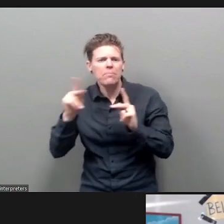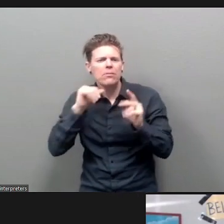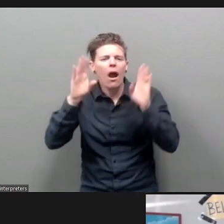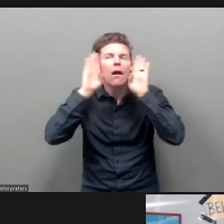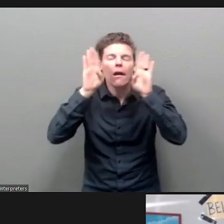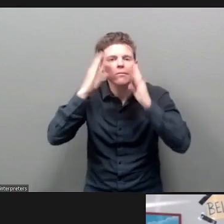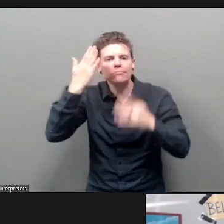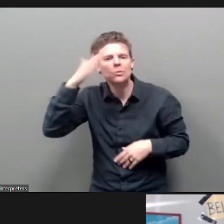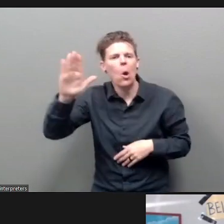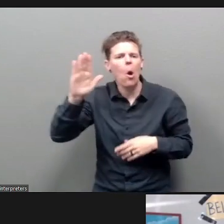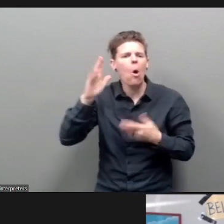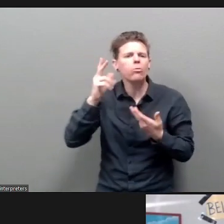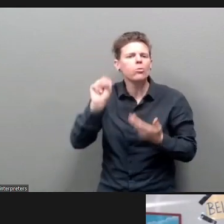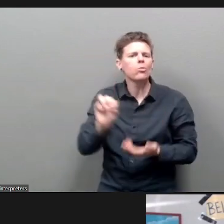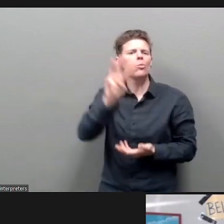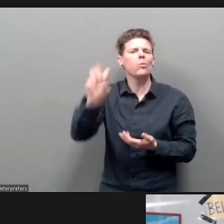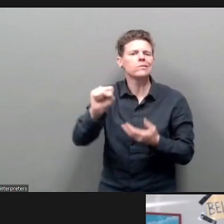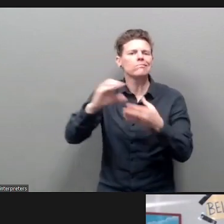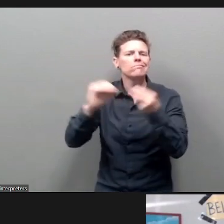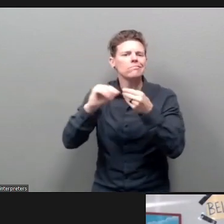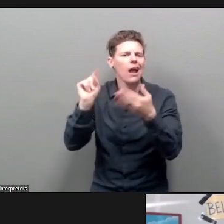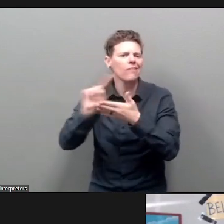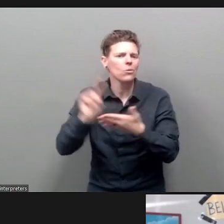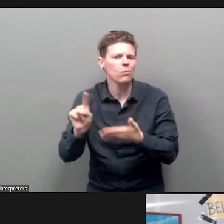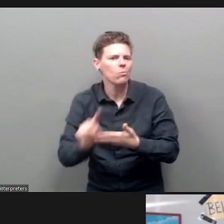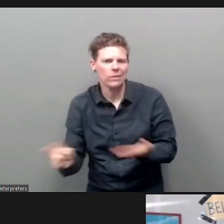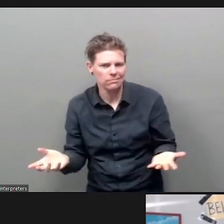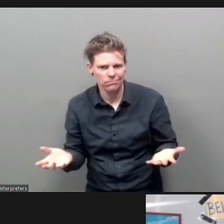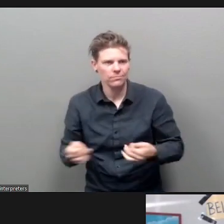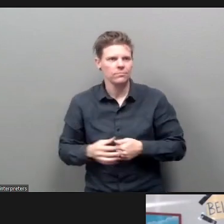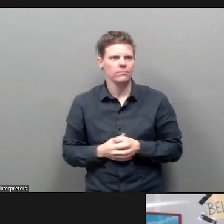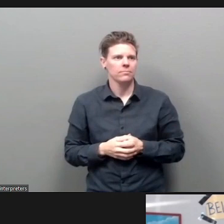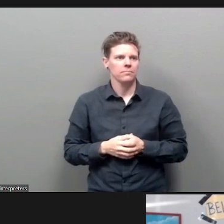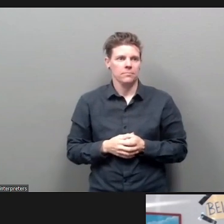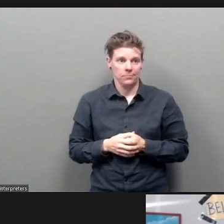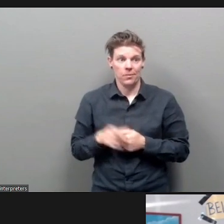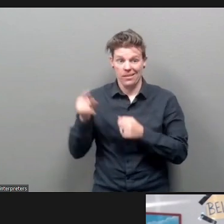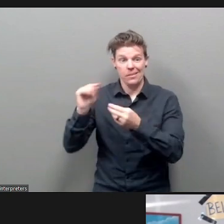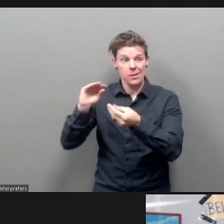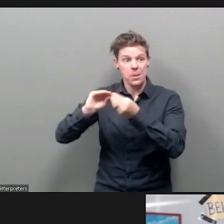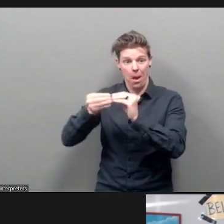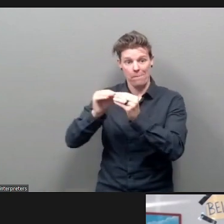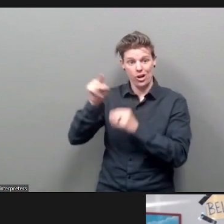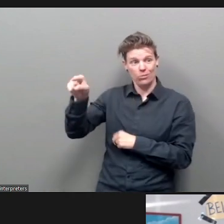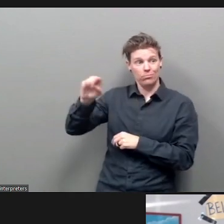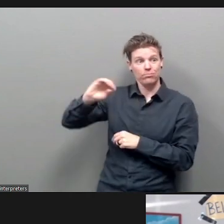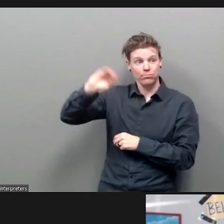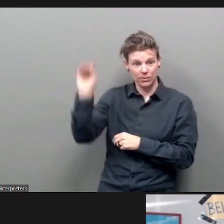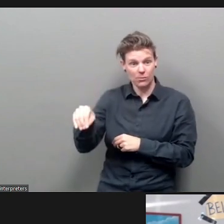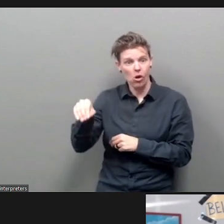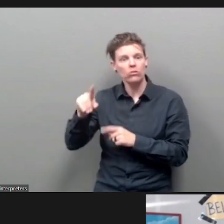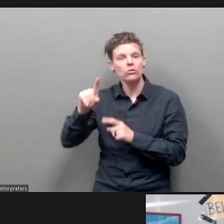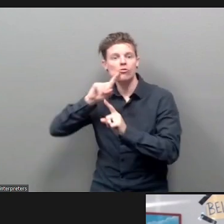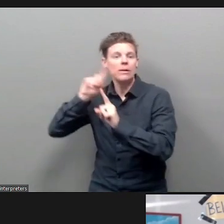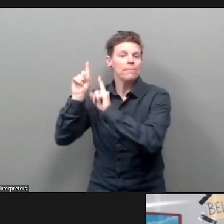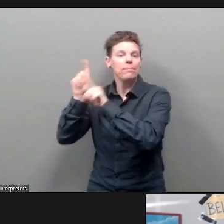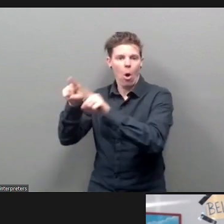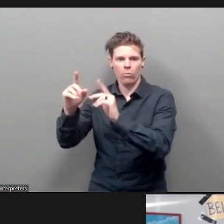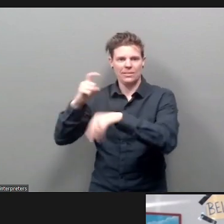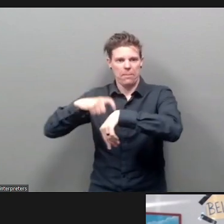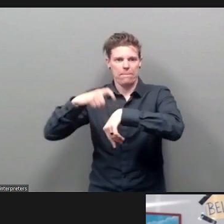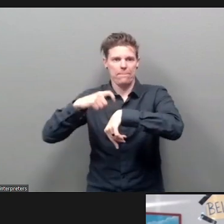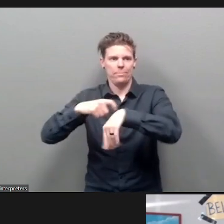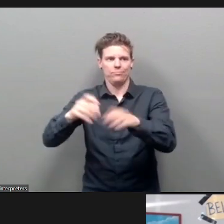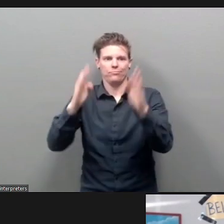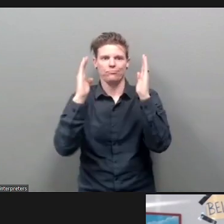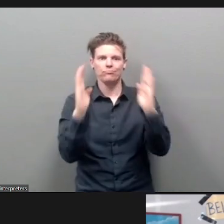is the number of cases reported on that time period divided by the number of tests